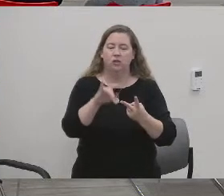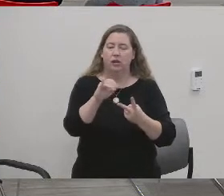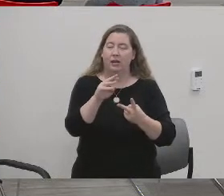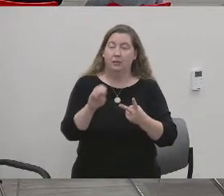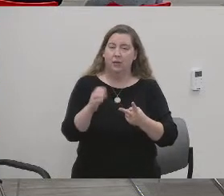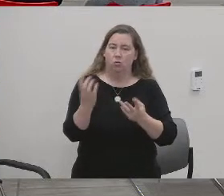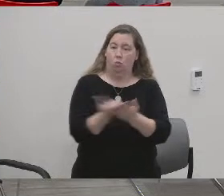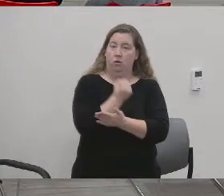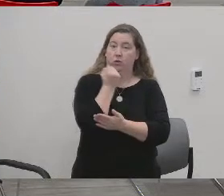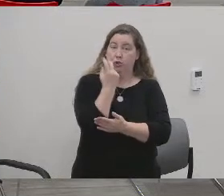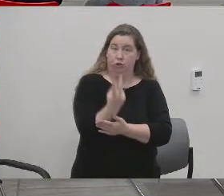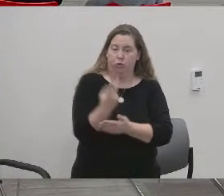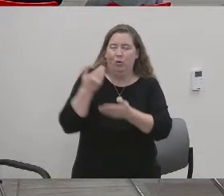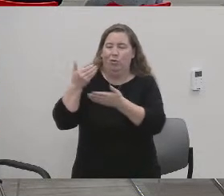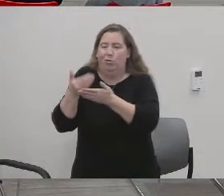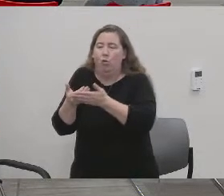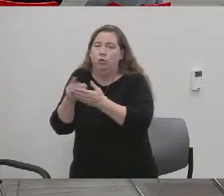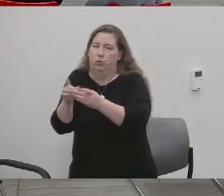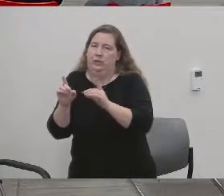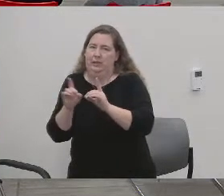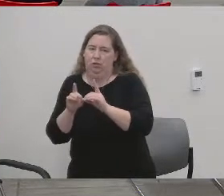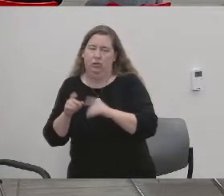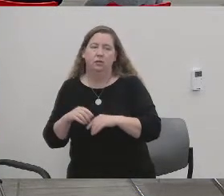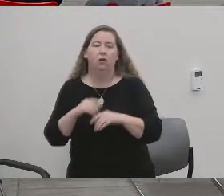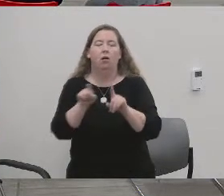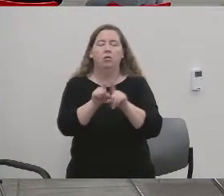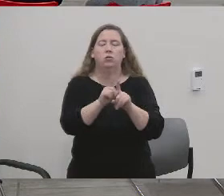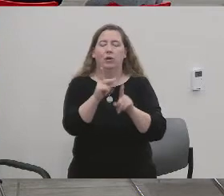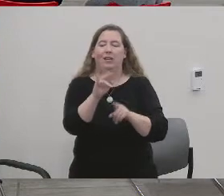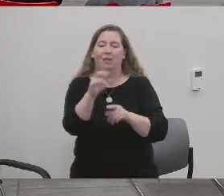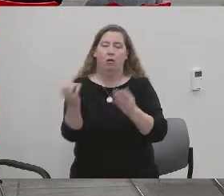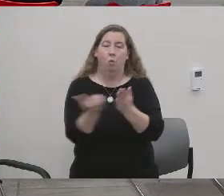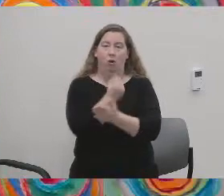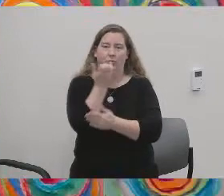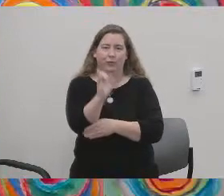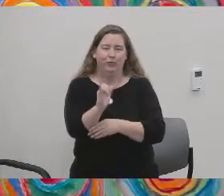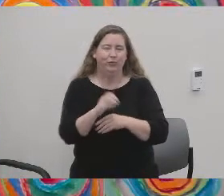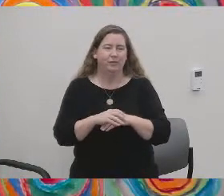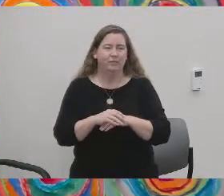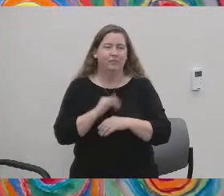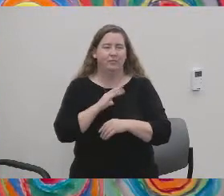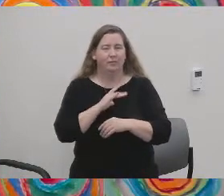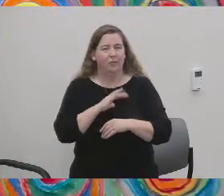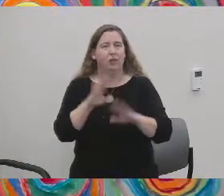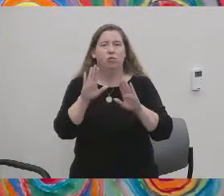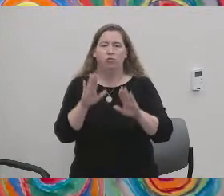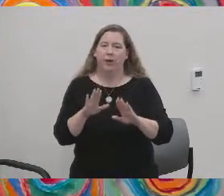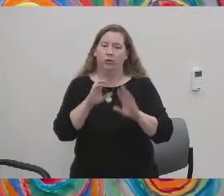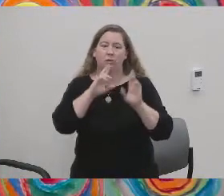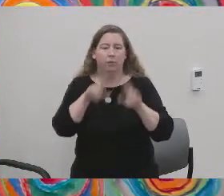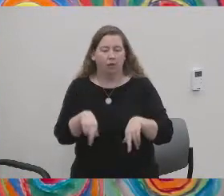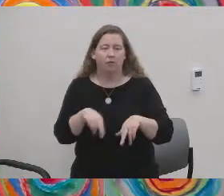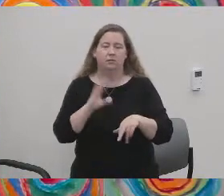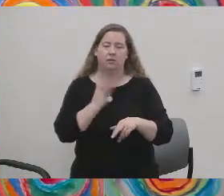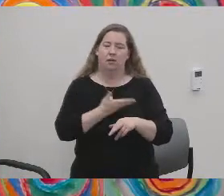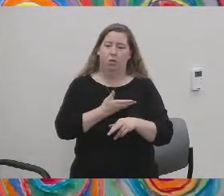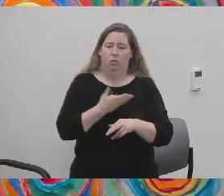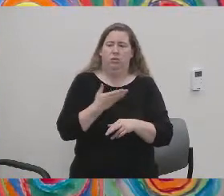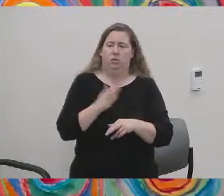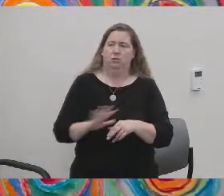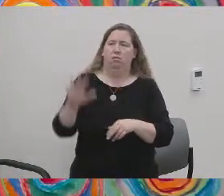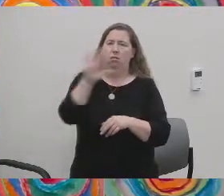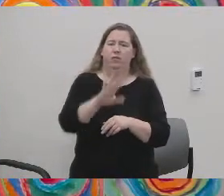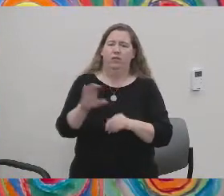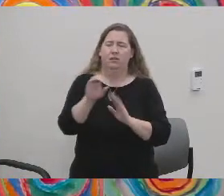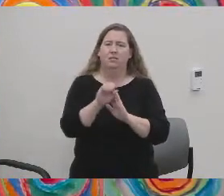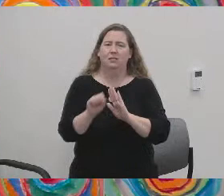match away from districts, and also Kira won a match there. So we had a great turnout. I think our sectional around the state was regarded as the